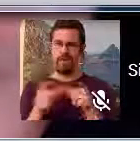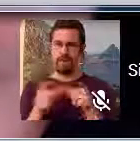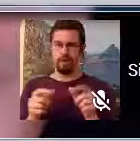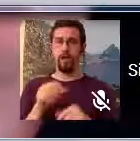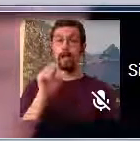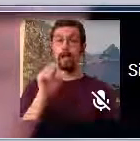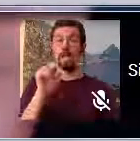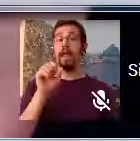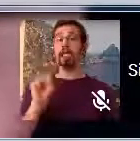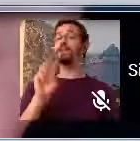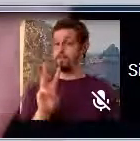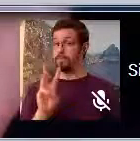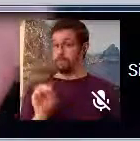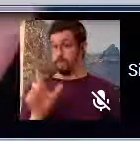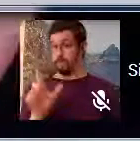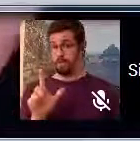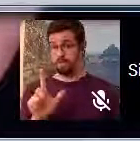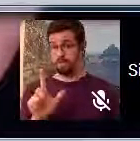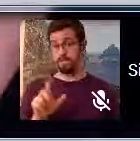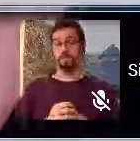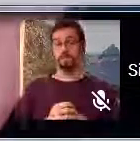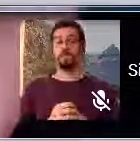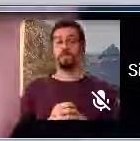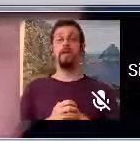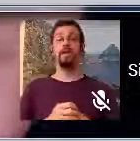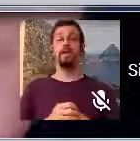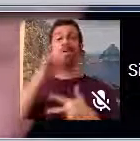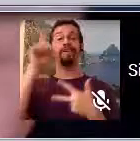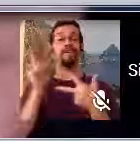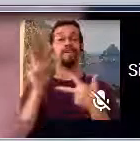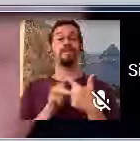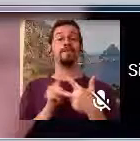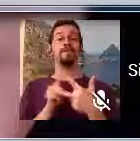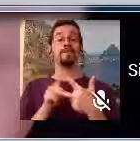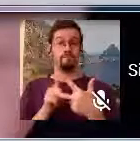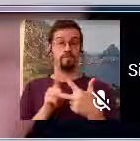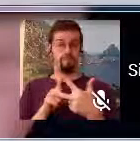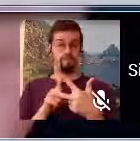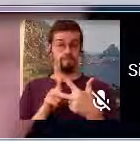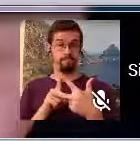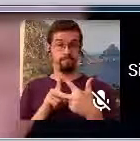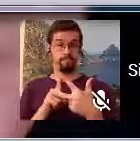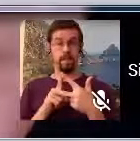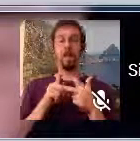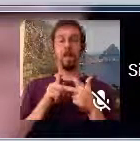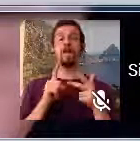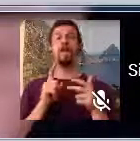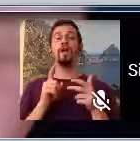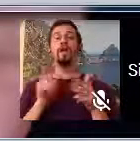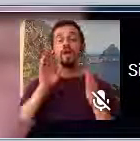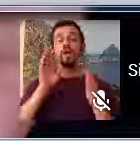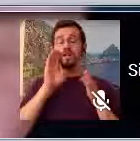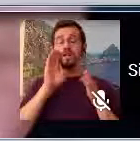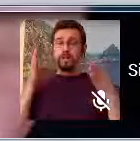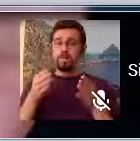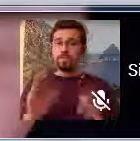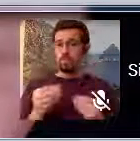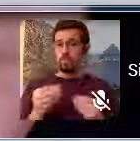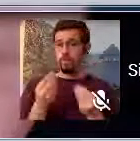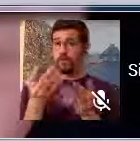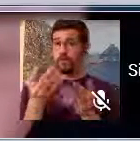SWML. The second part is dedicated to provide a linguistic